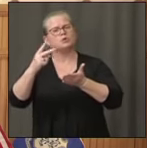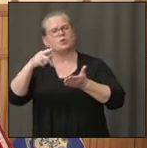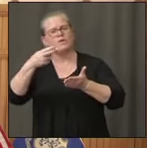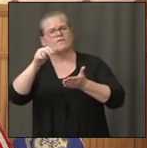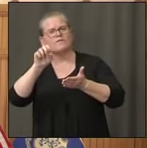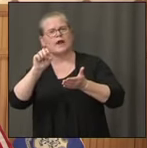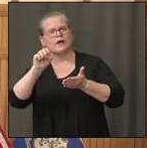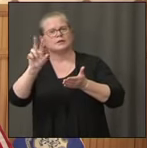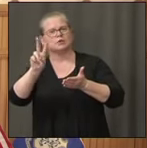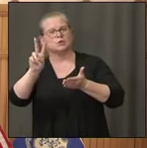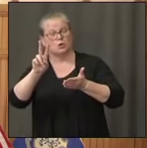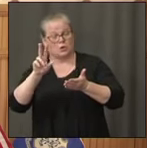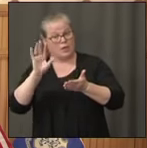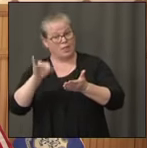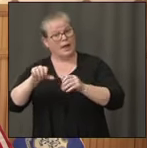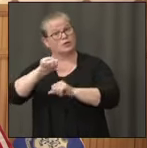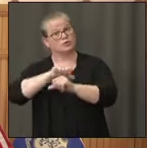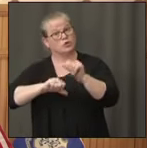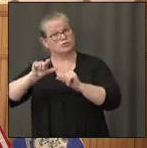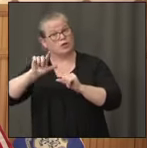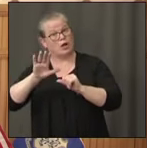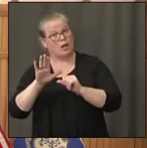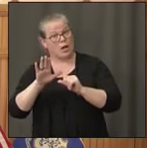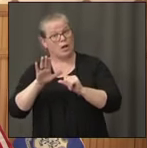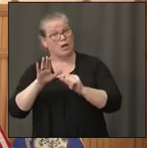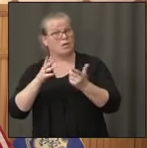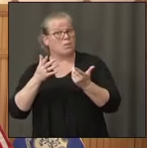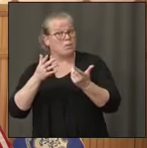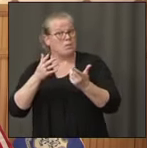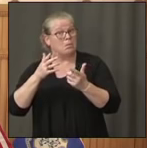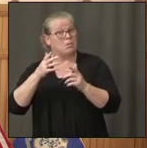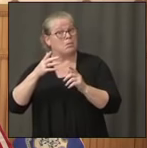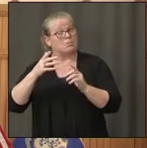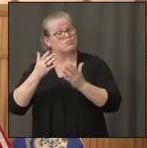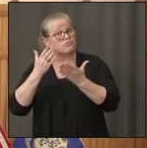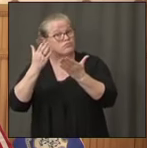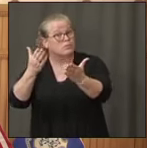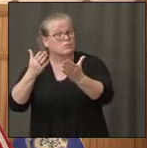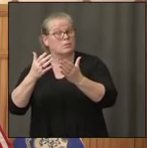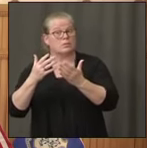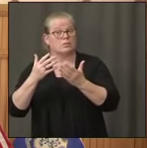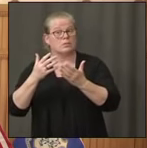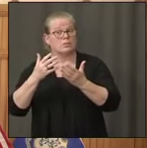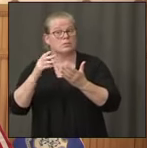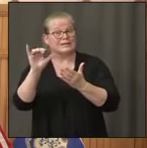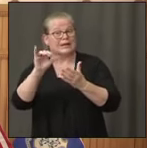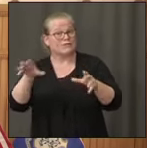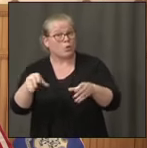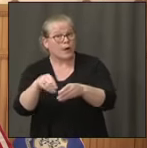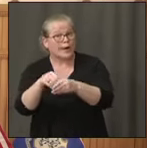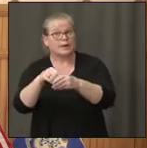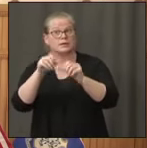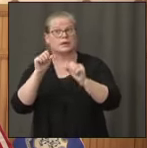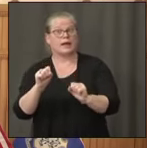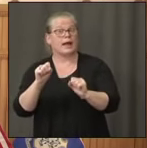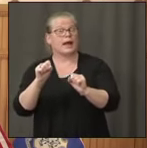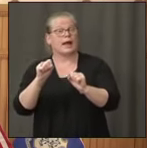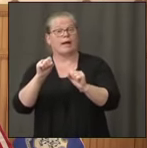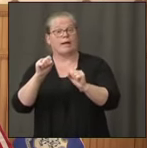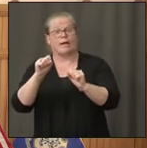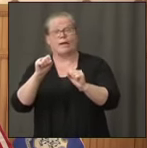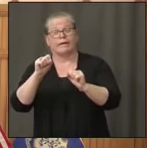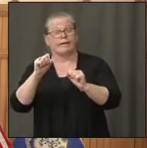Are they allowed to follow the recommendations and the guidelines of, you know, social distancing, reduced capacity, and holding